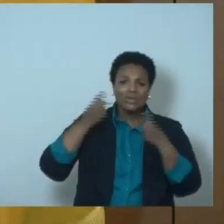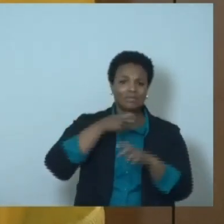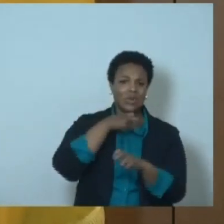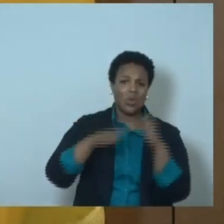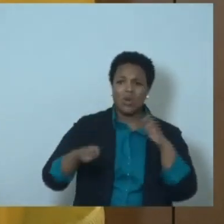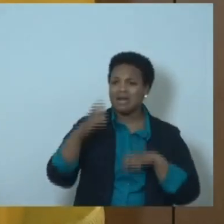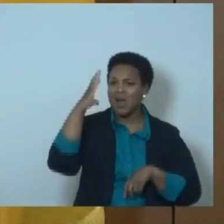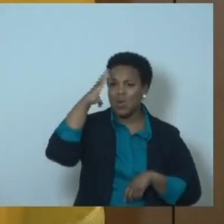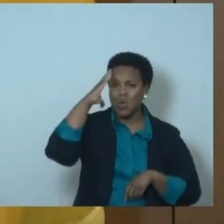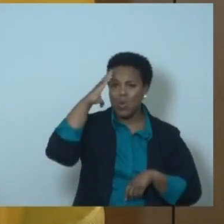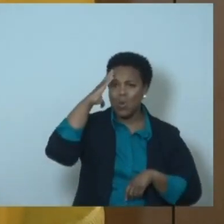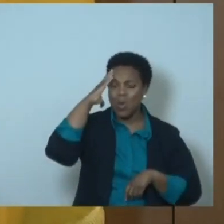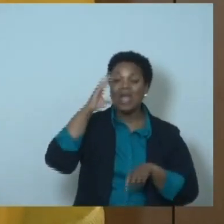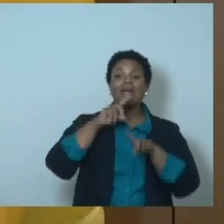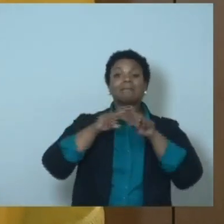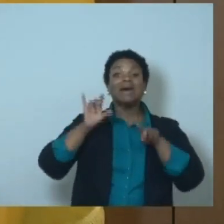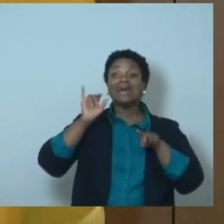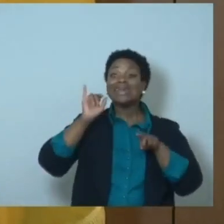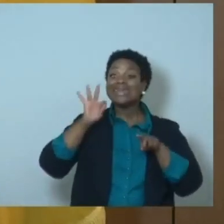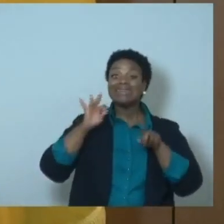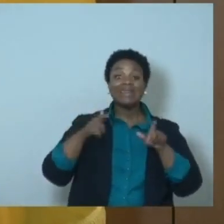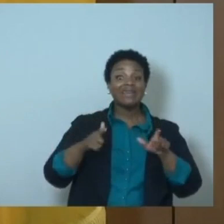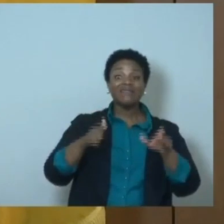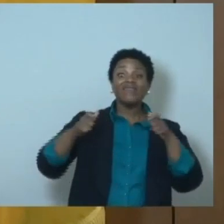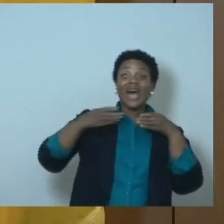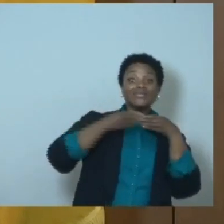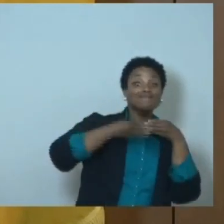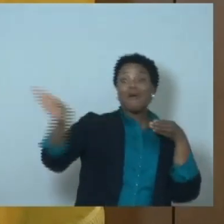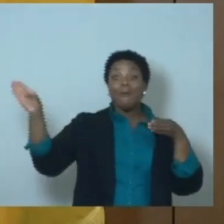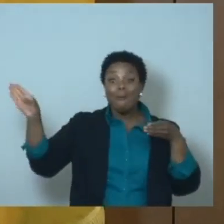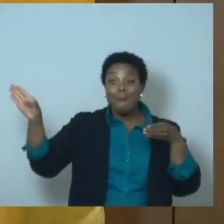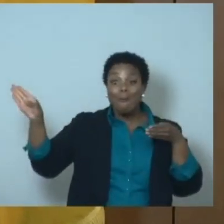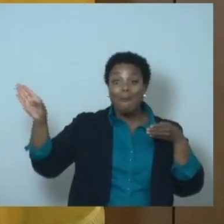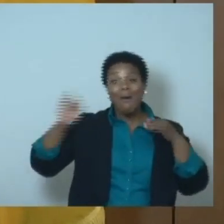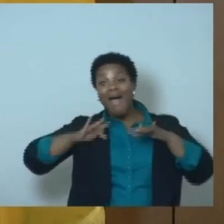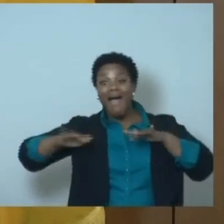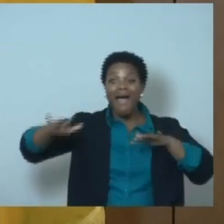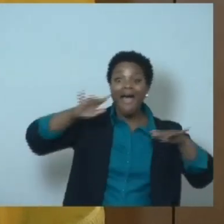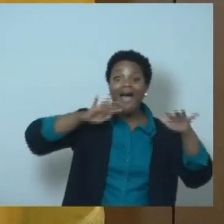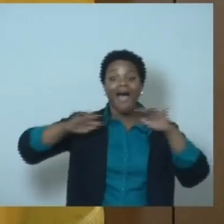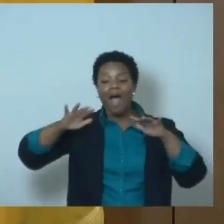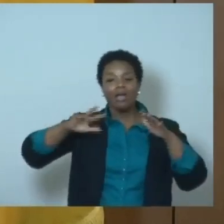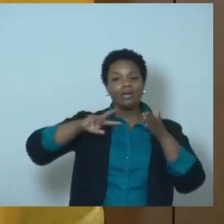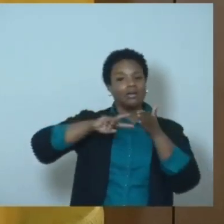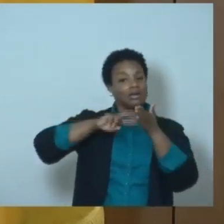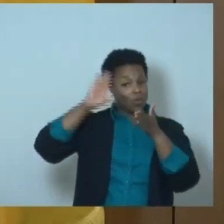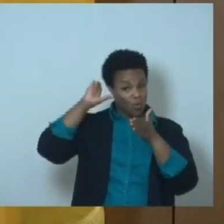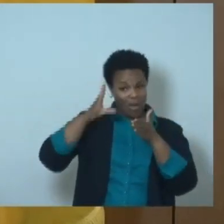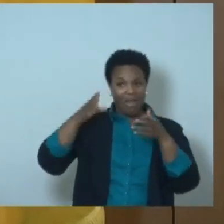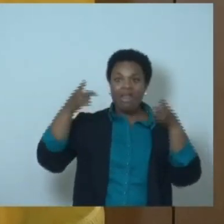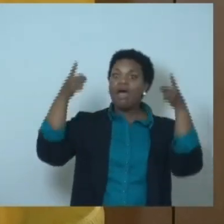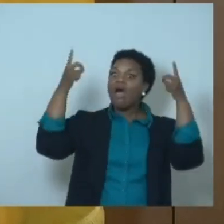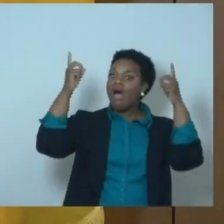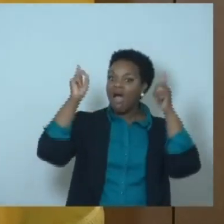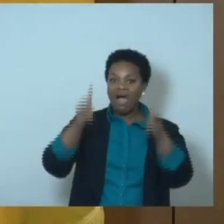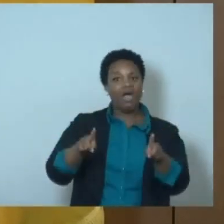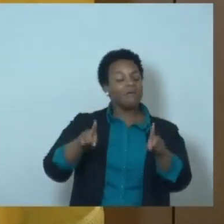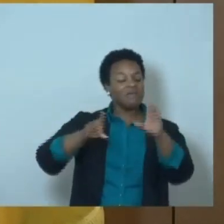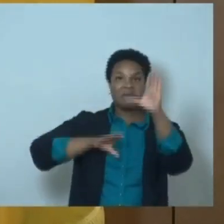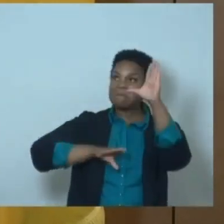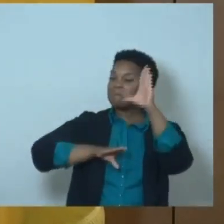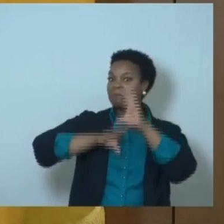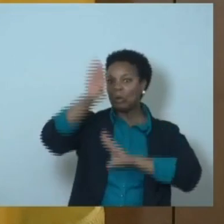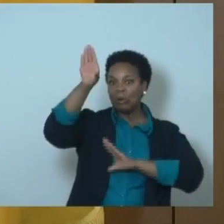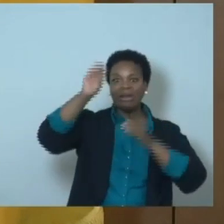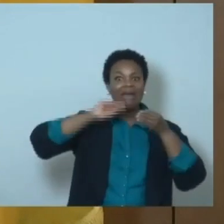But moving too fast will give you the kind of unpredictability and potential emergency responses